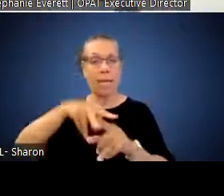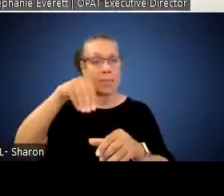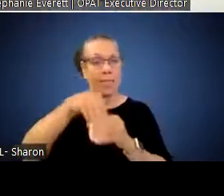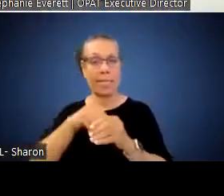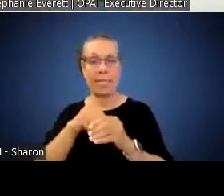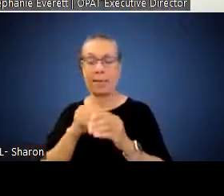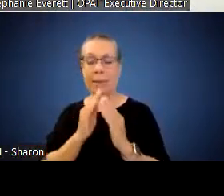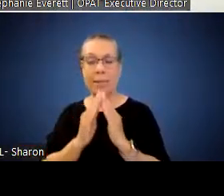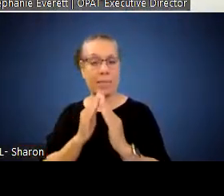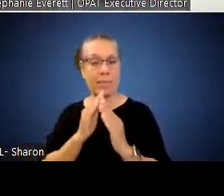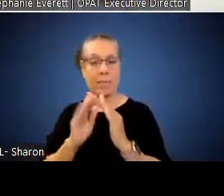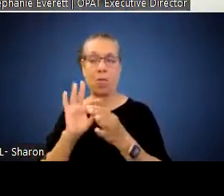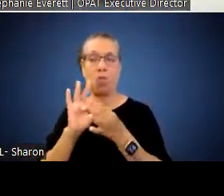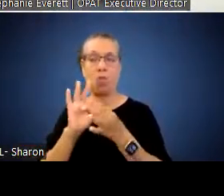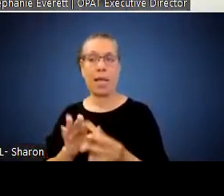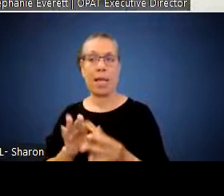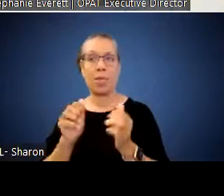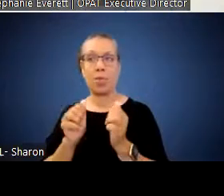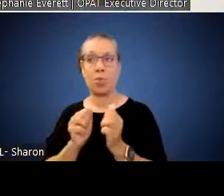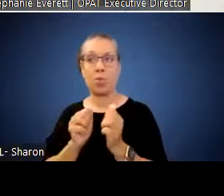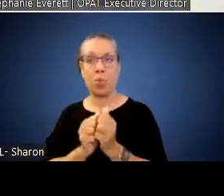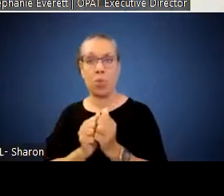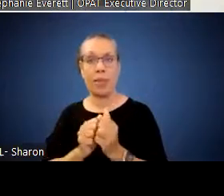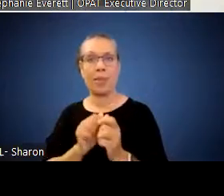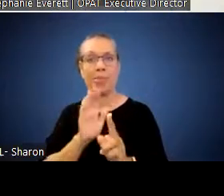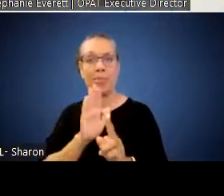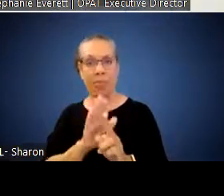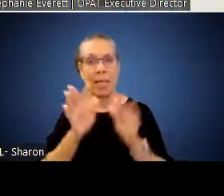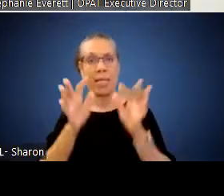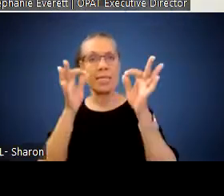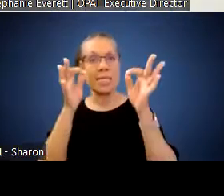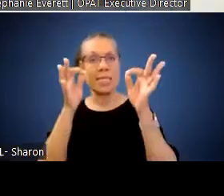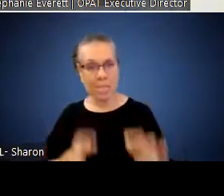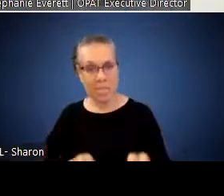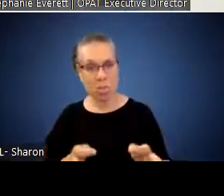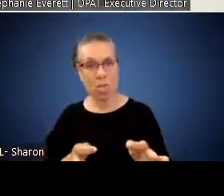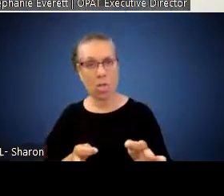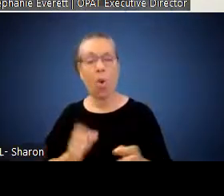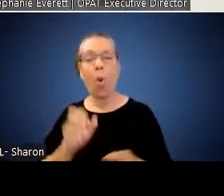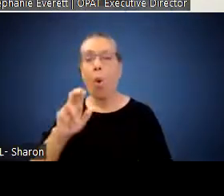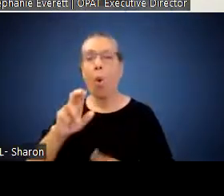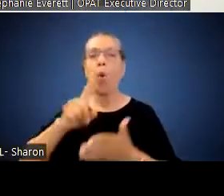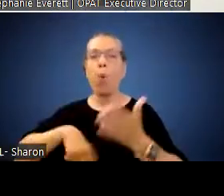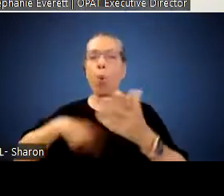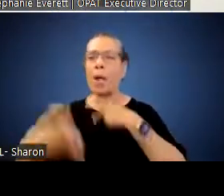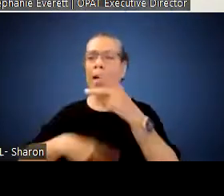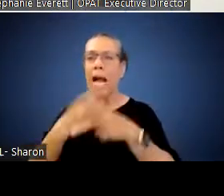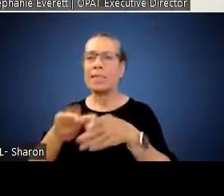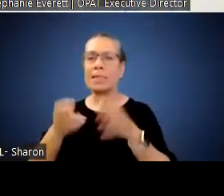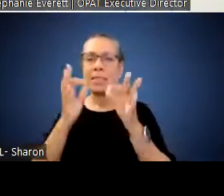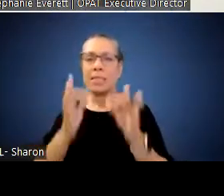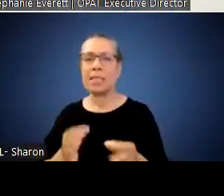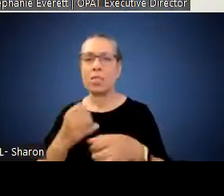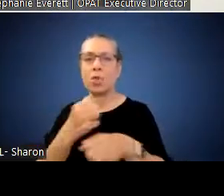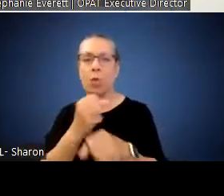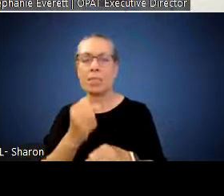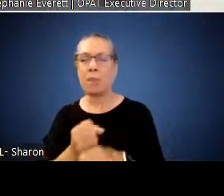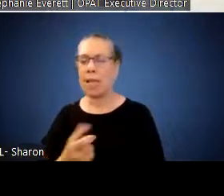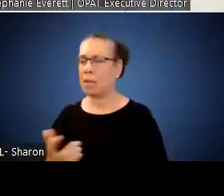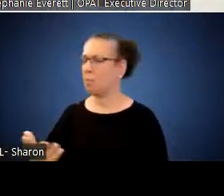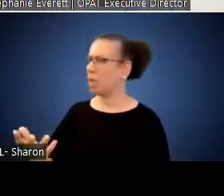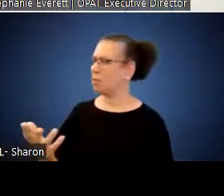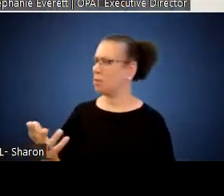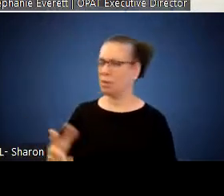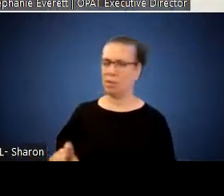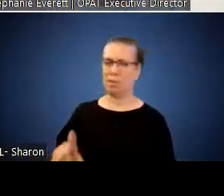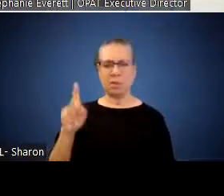about how the decision or what decision was made. And I thought that was a bad precedent.